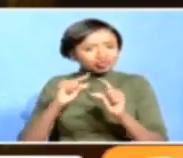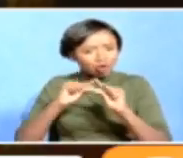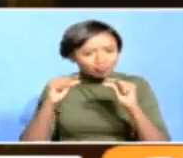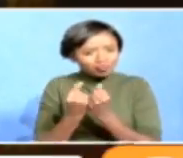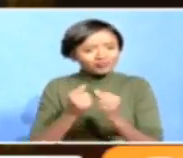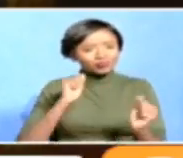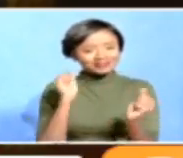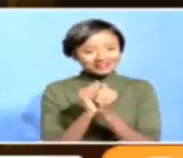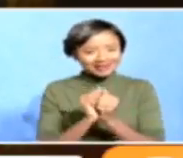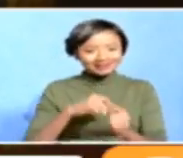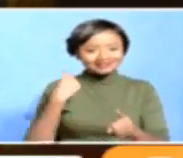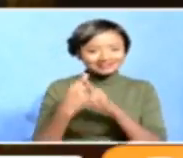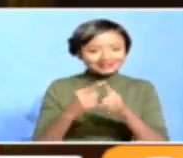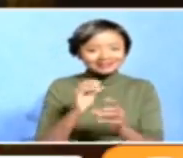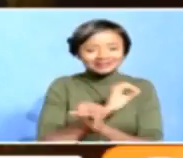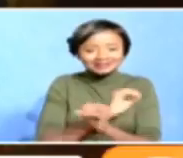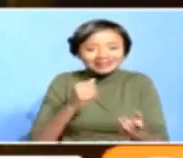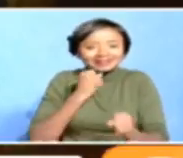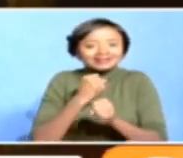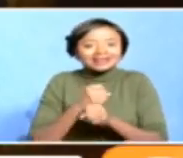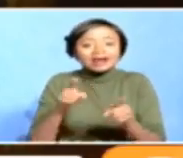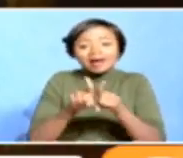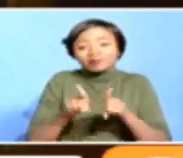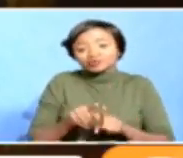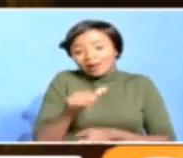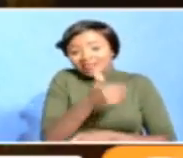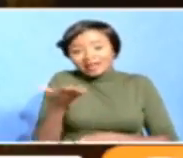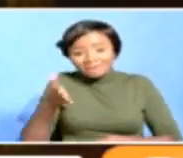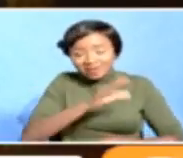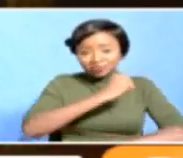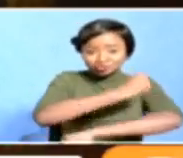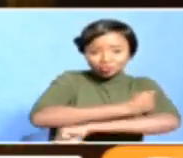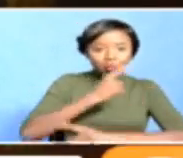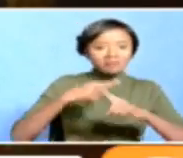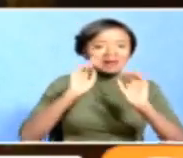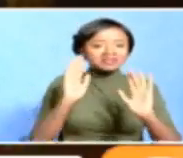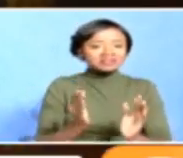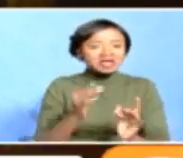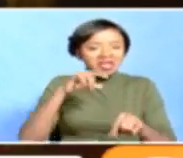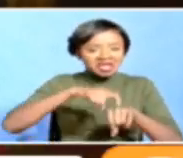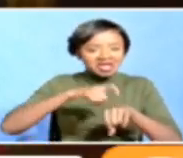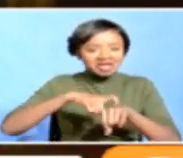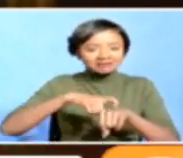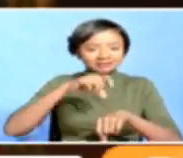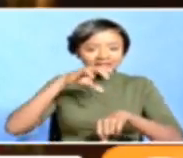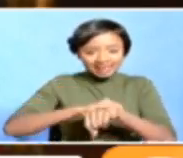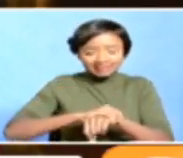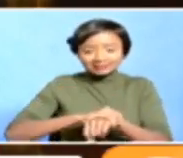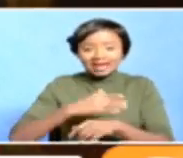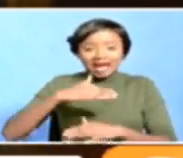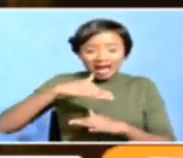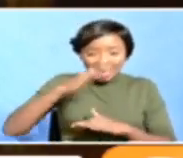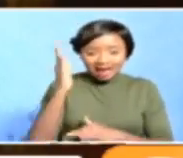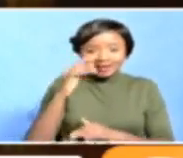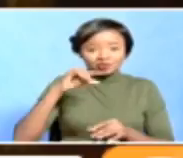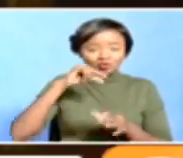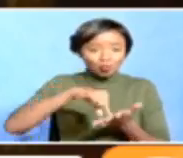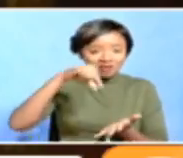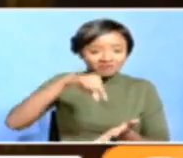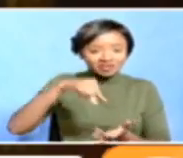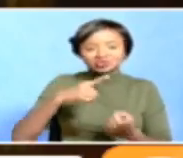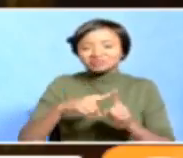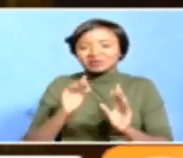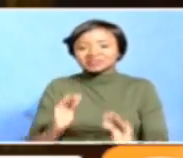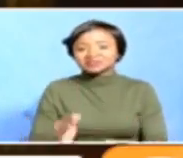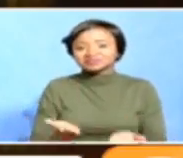and nothing has been done. Some of them have also gone back to school and even got higher qualifications, but until this point they are yet to see